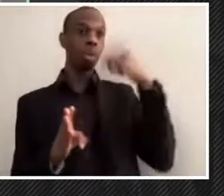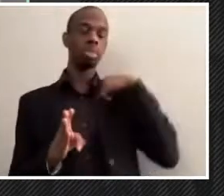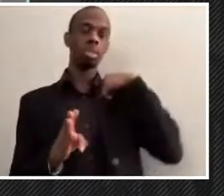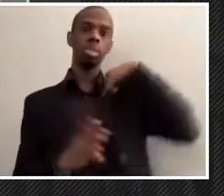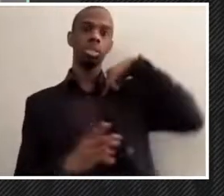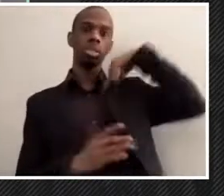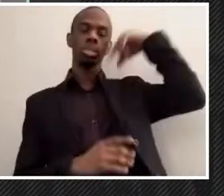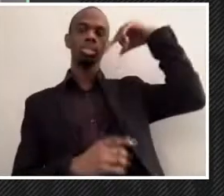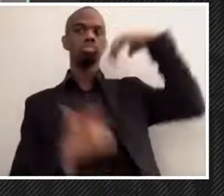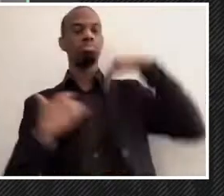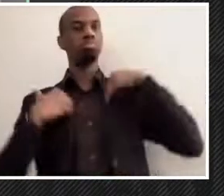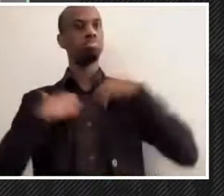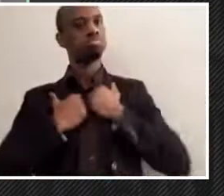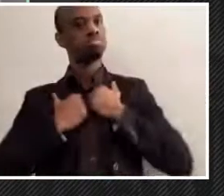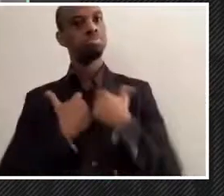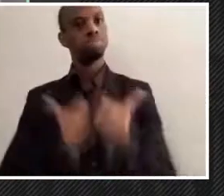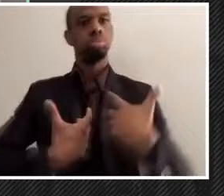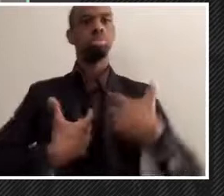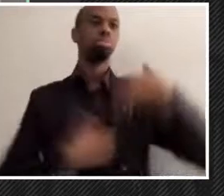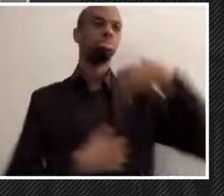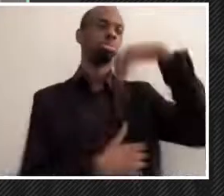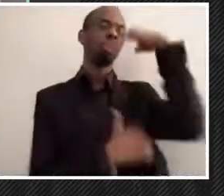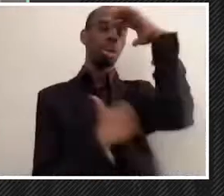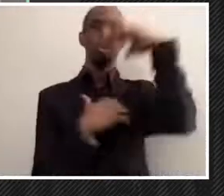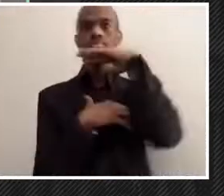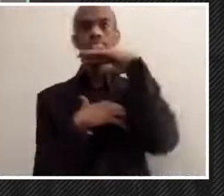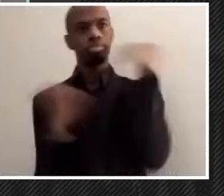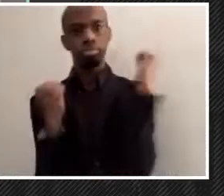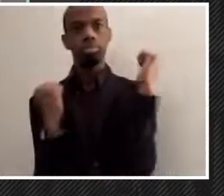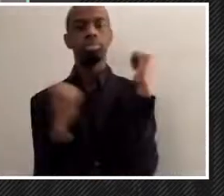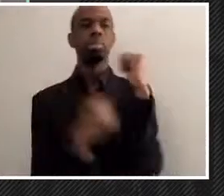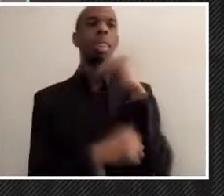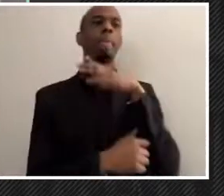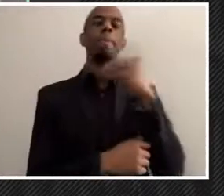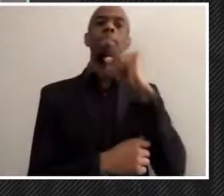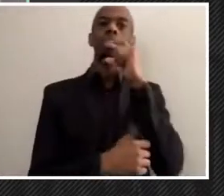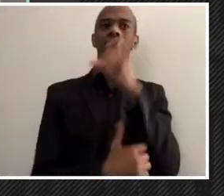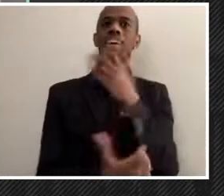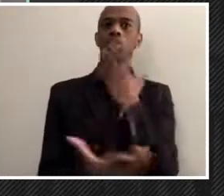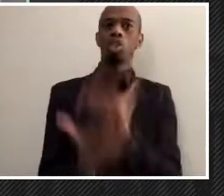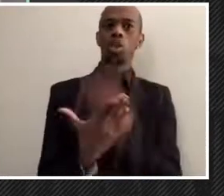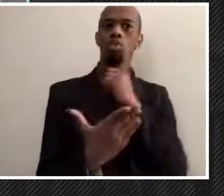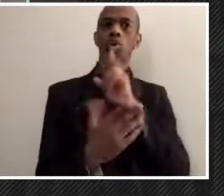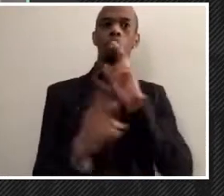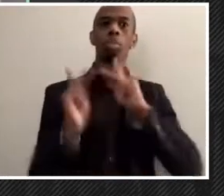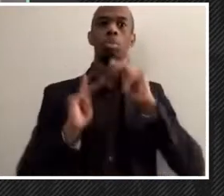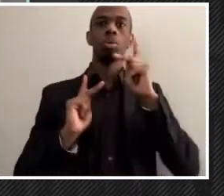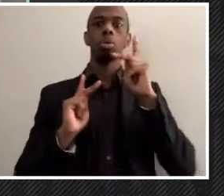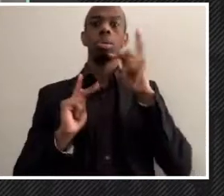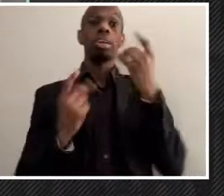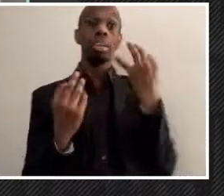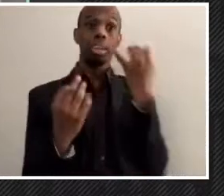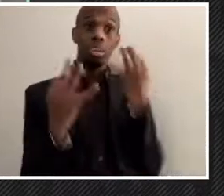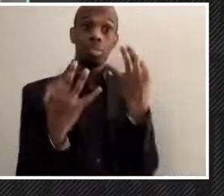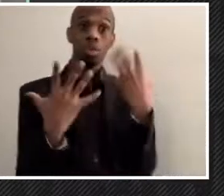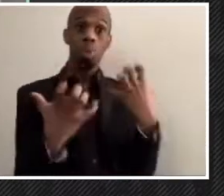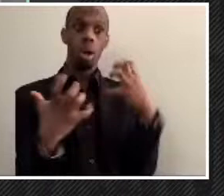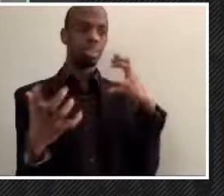know, have connections and ties to what's going on at home. Just go skipping the country doing